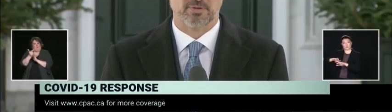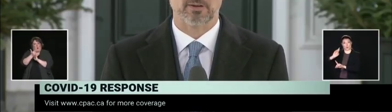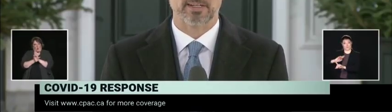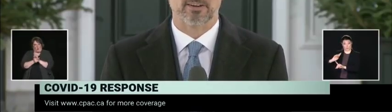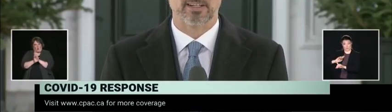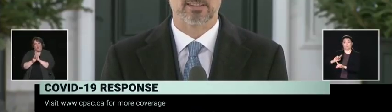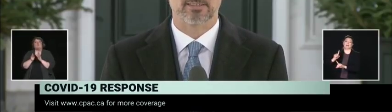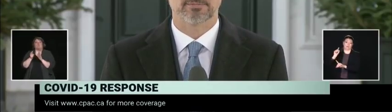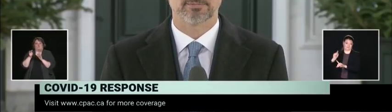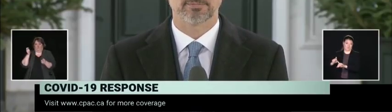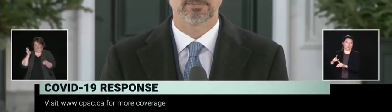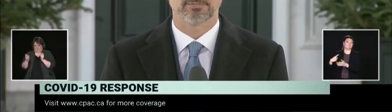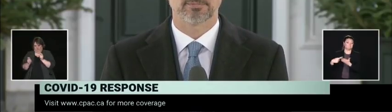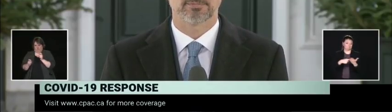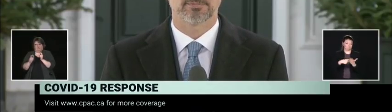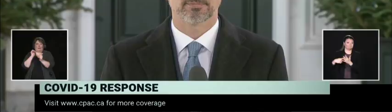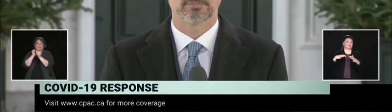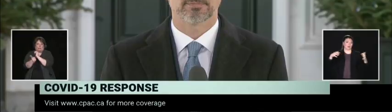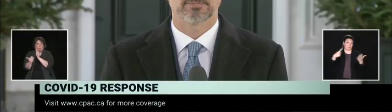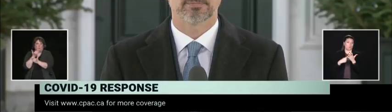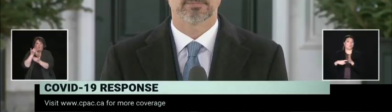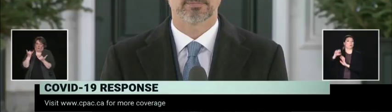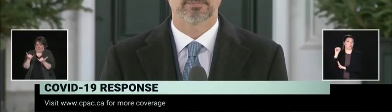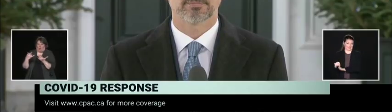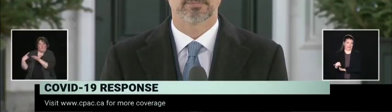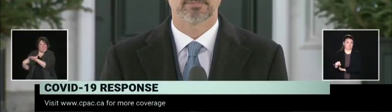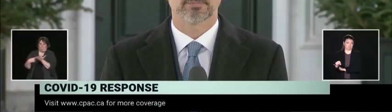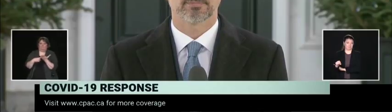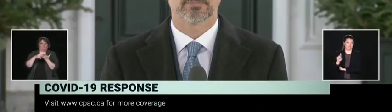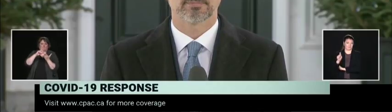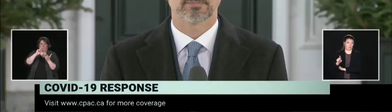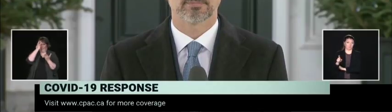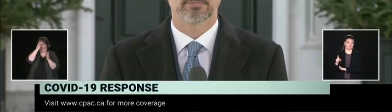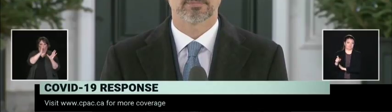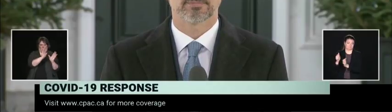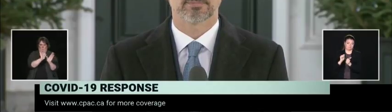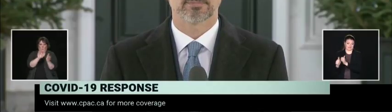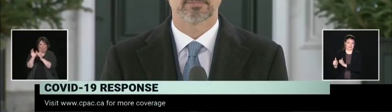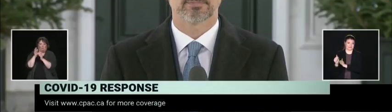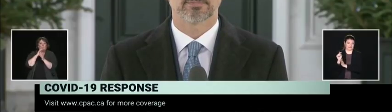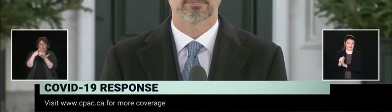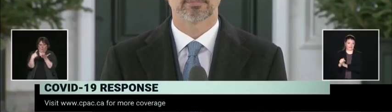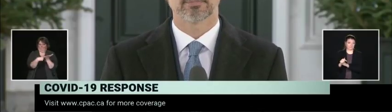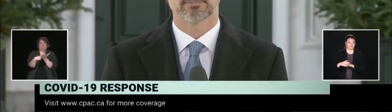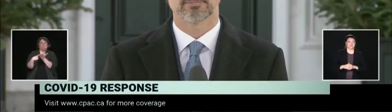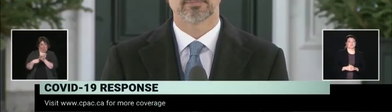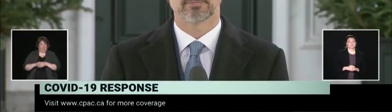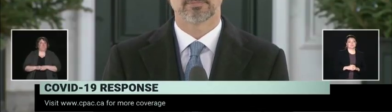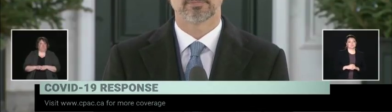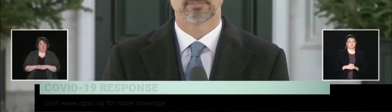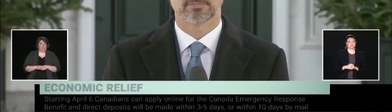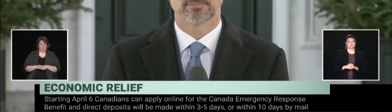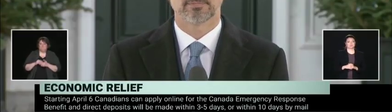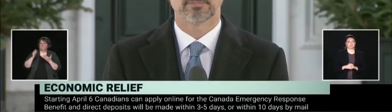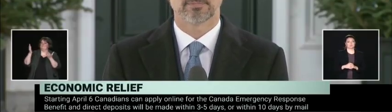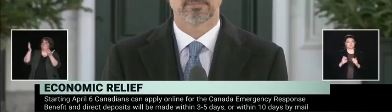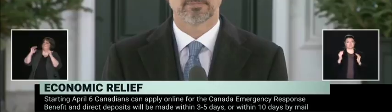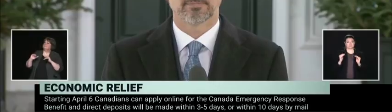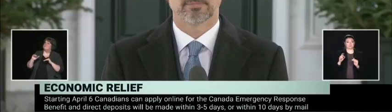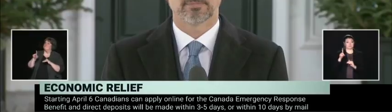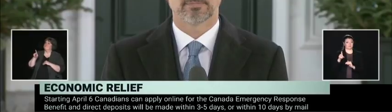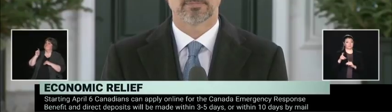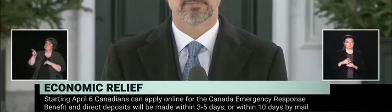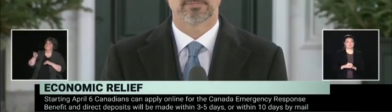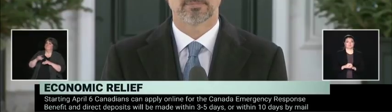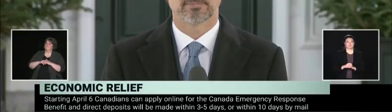with parliamentarians. Merci. Prochaine question. Thank you. The next question is from